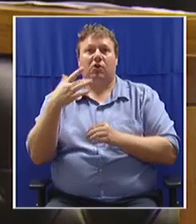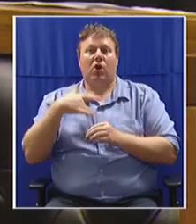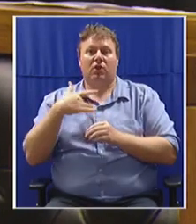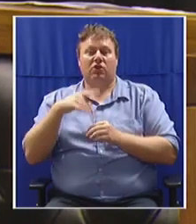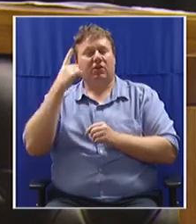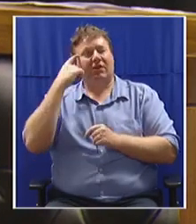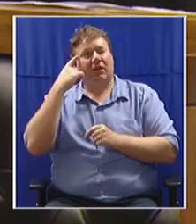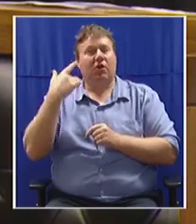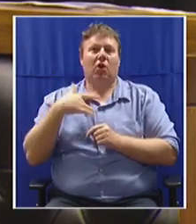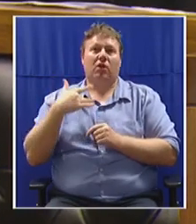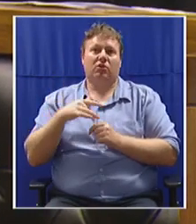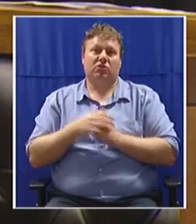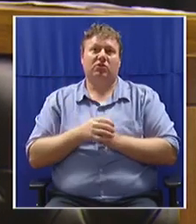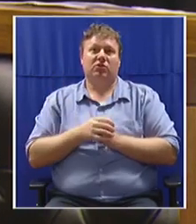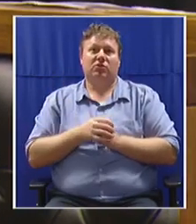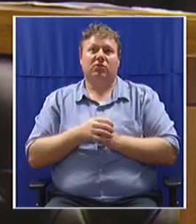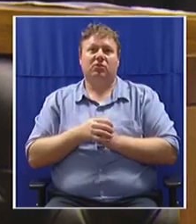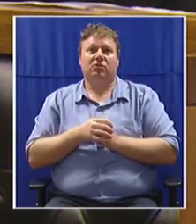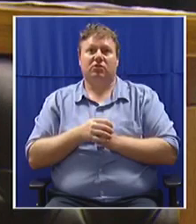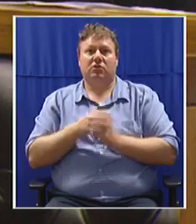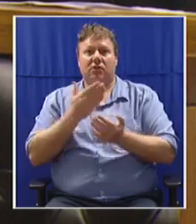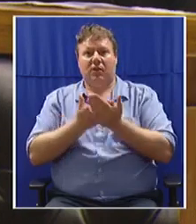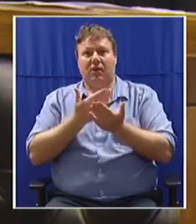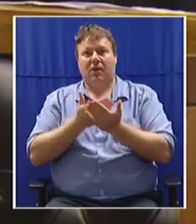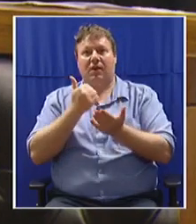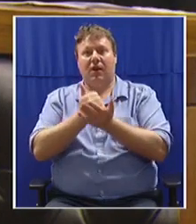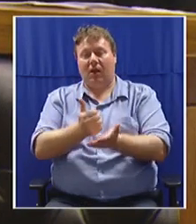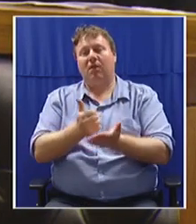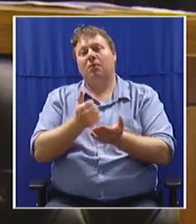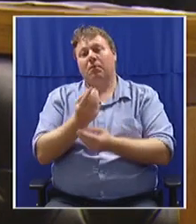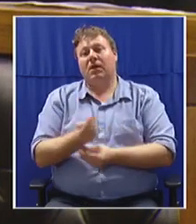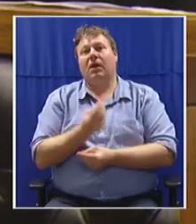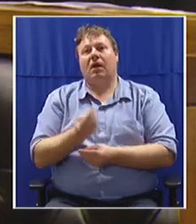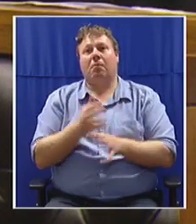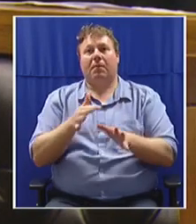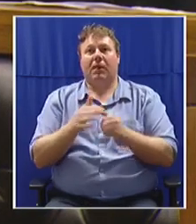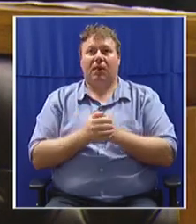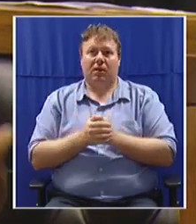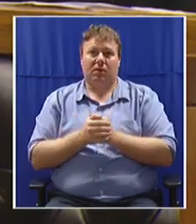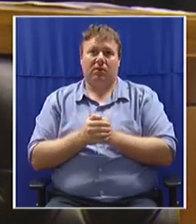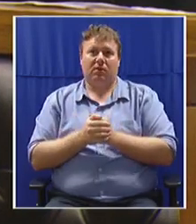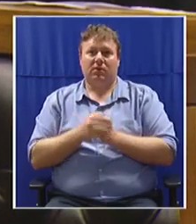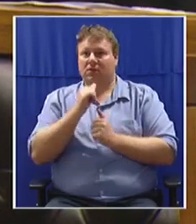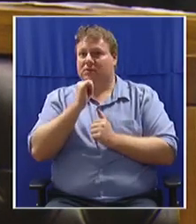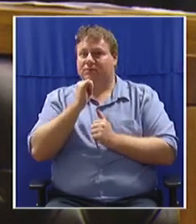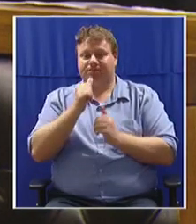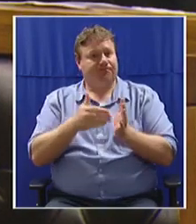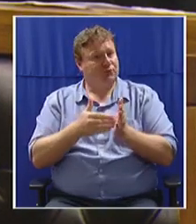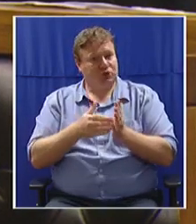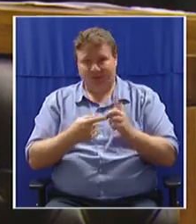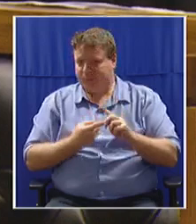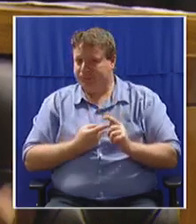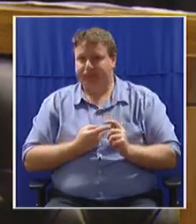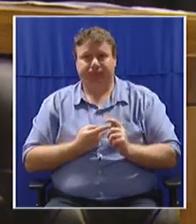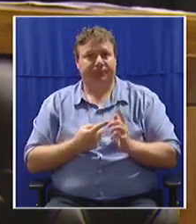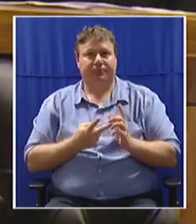college that will accommodate those of our young people who don't have matric,